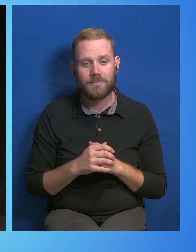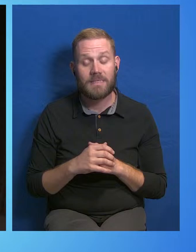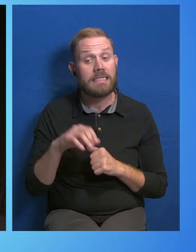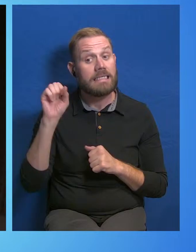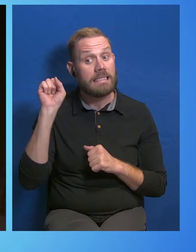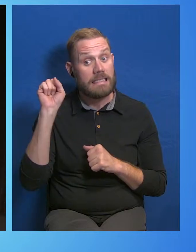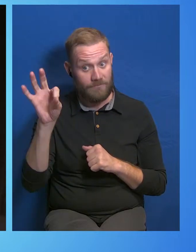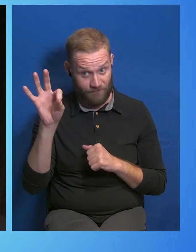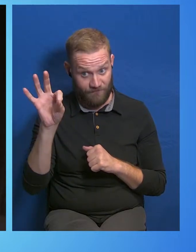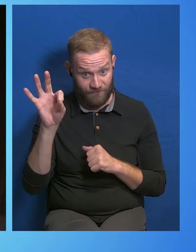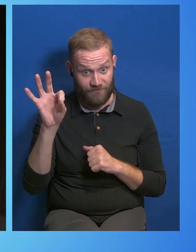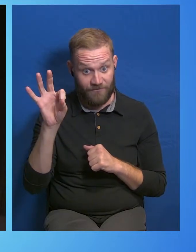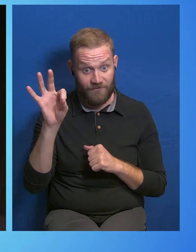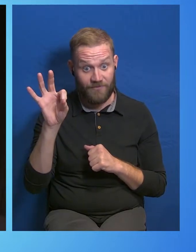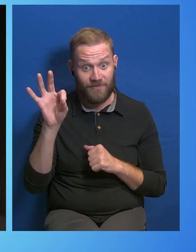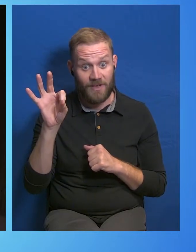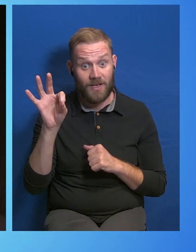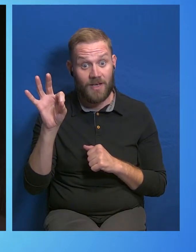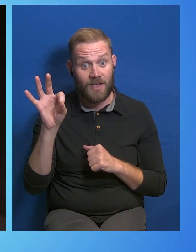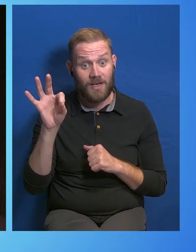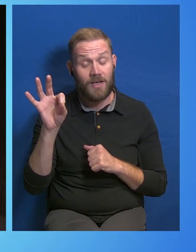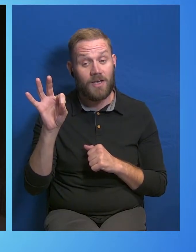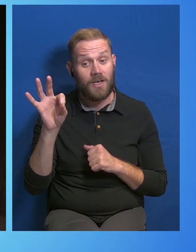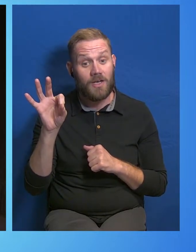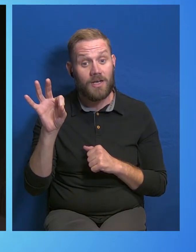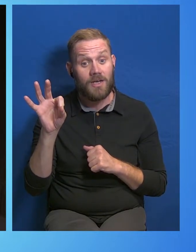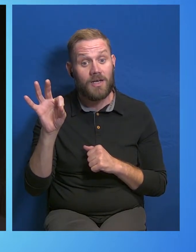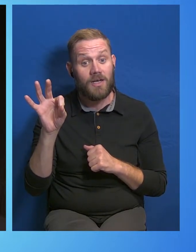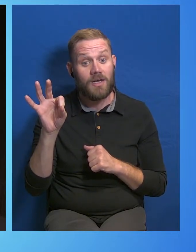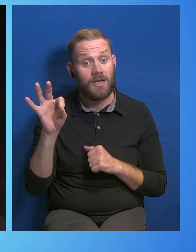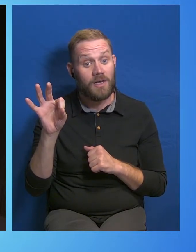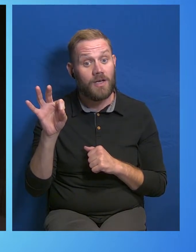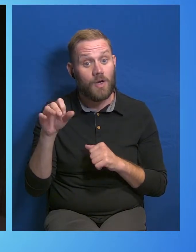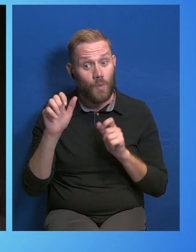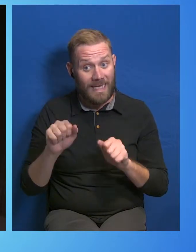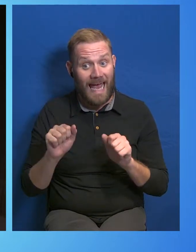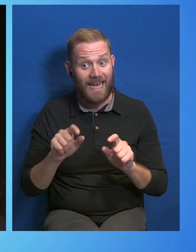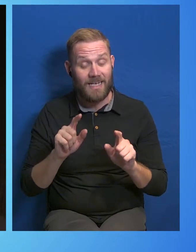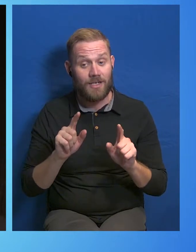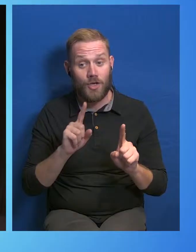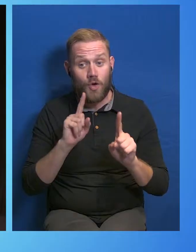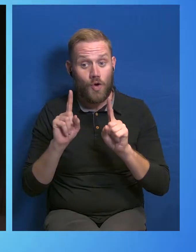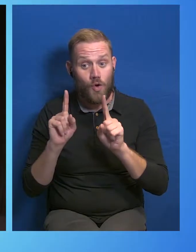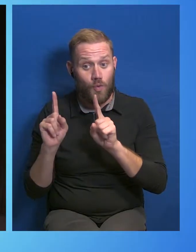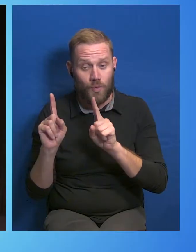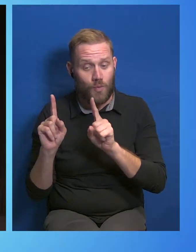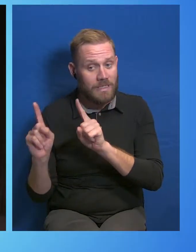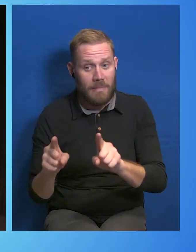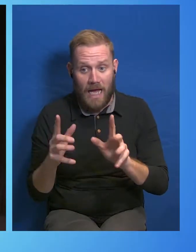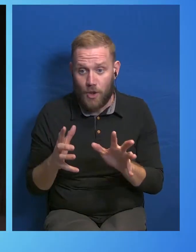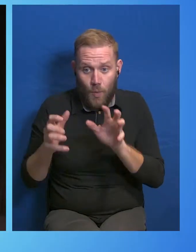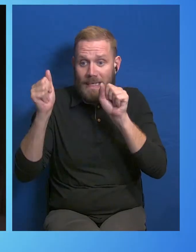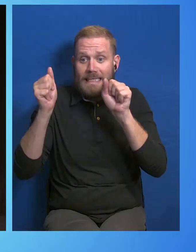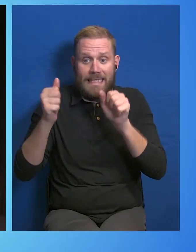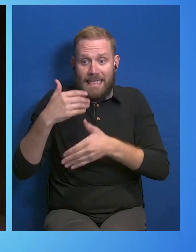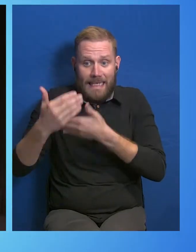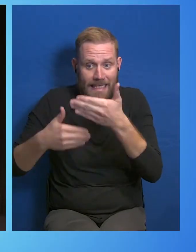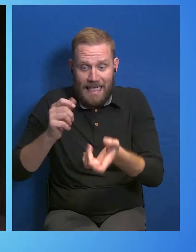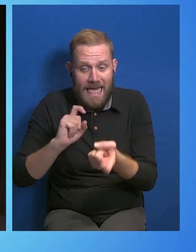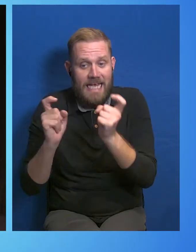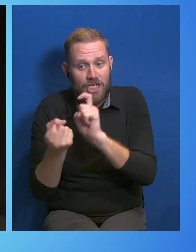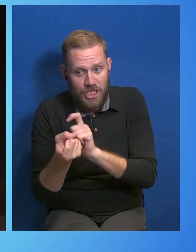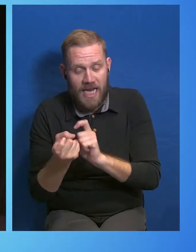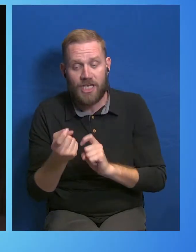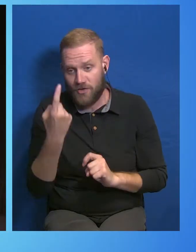If we had an ASDB that is capable of adjusting quickly and responding quickly to our